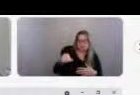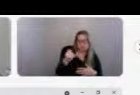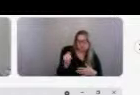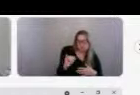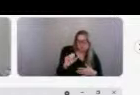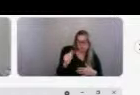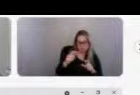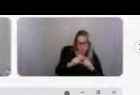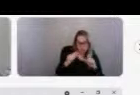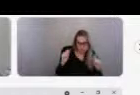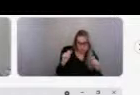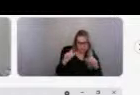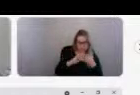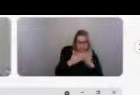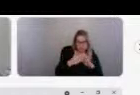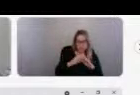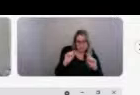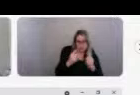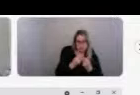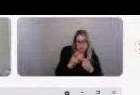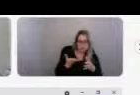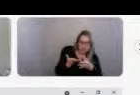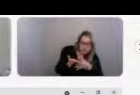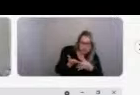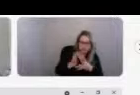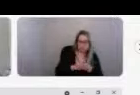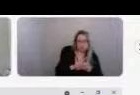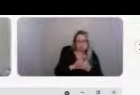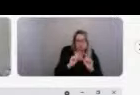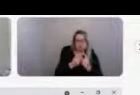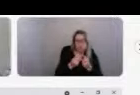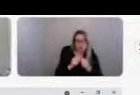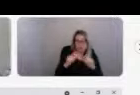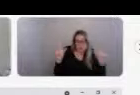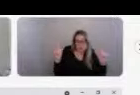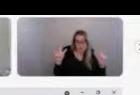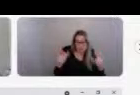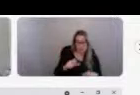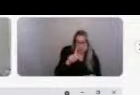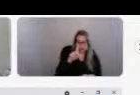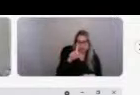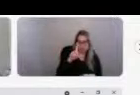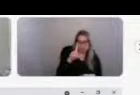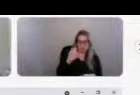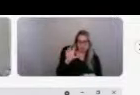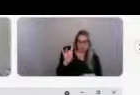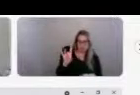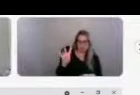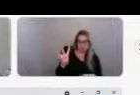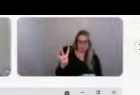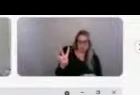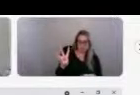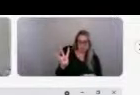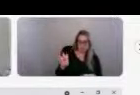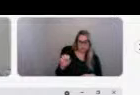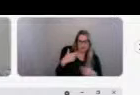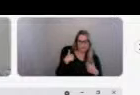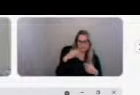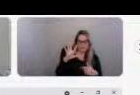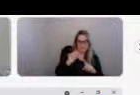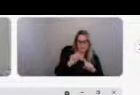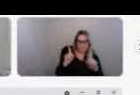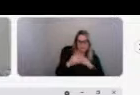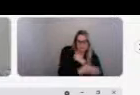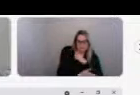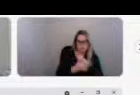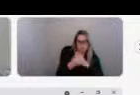largest city in the district it cuts right through the school district one of the largest in ld7 it encompasses five different counties only one